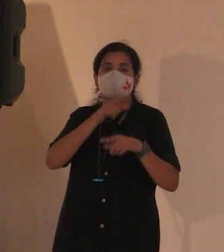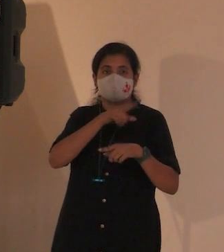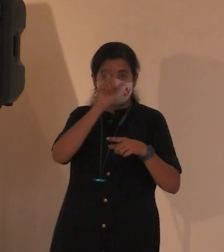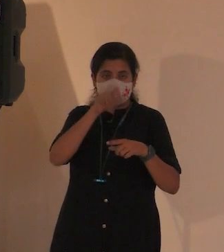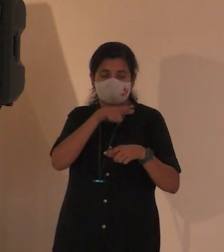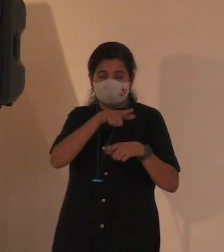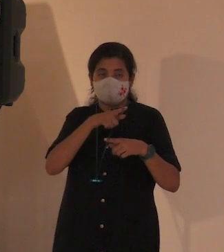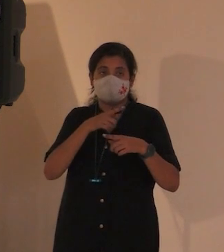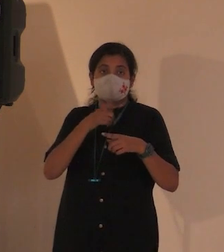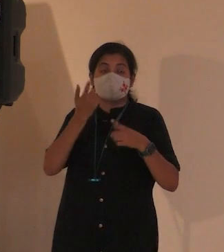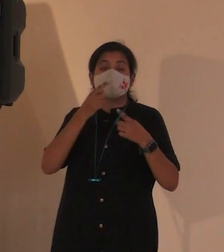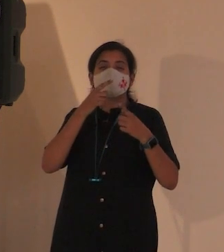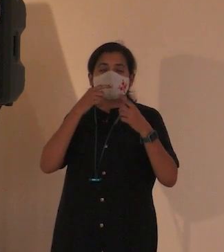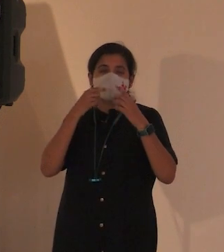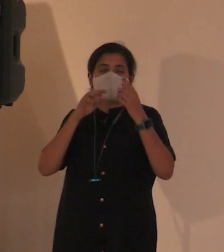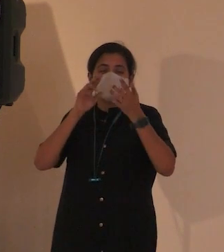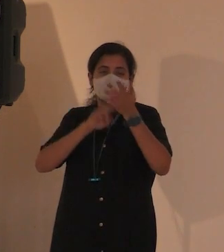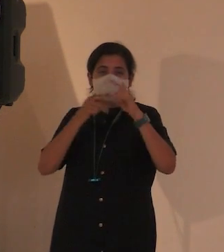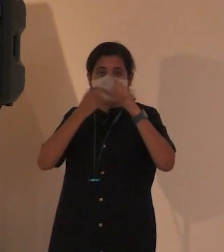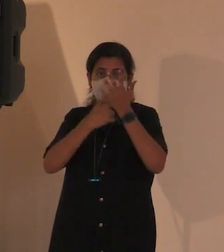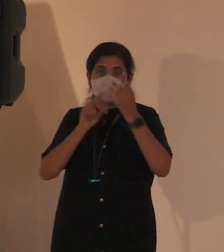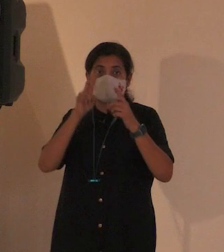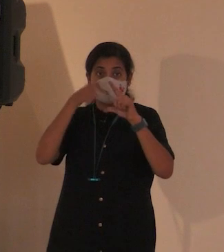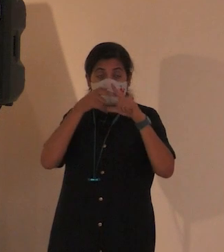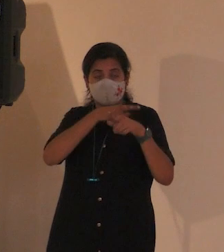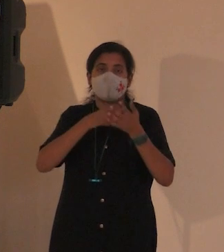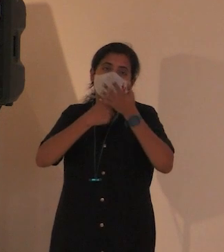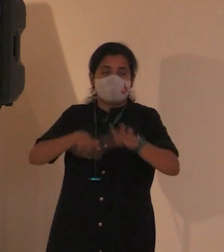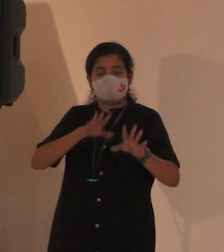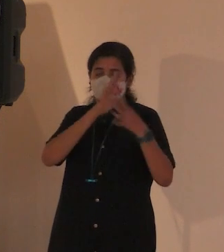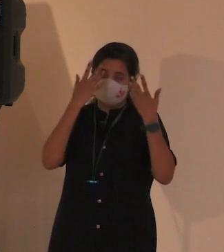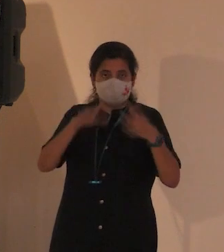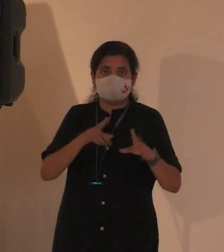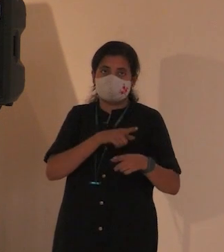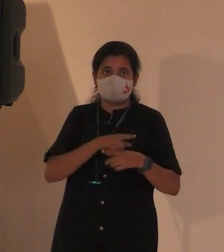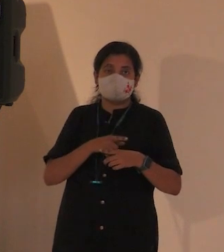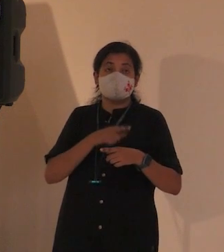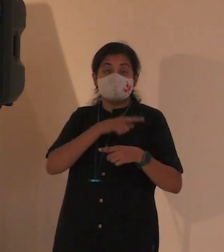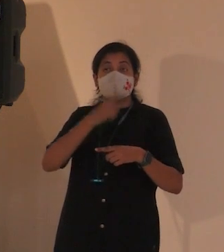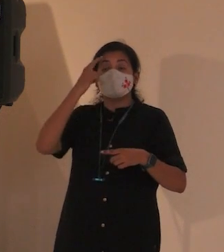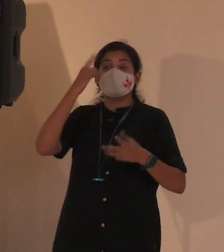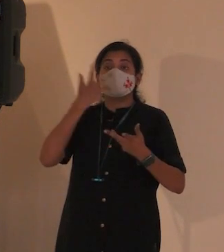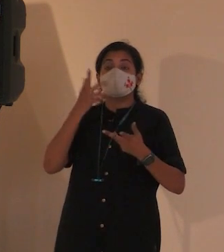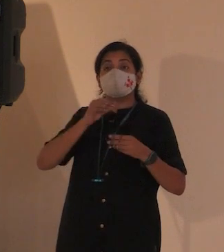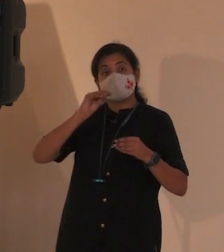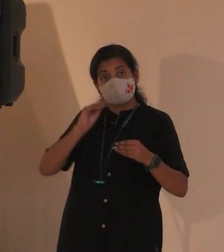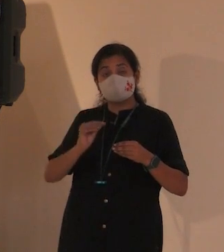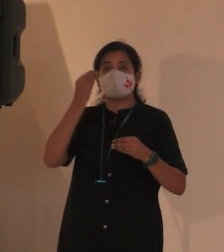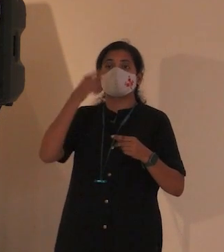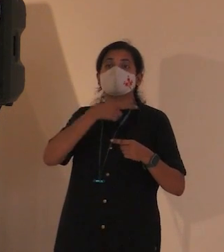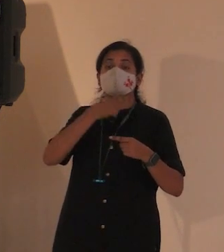top neurosurgeons in India from KEM College, retired from there, but he thought that it was better to give it